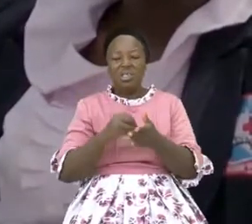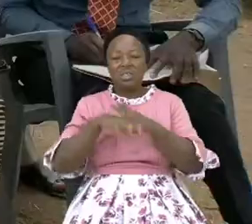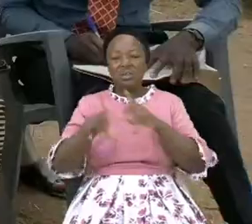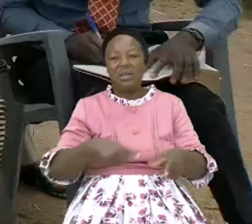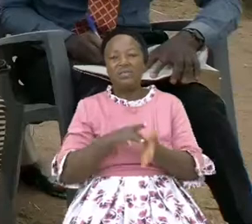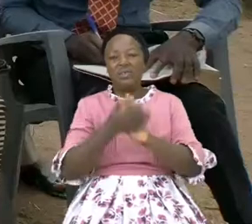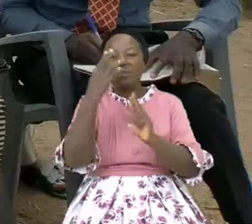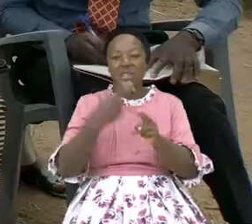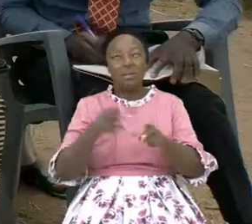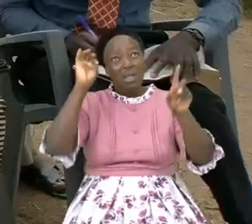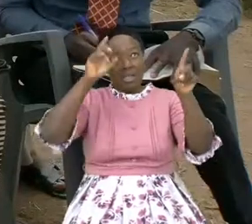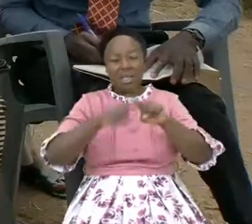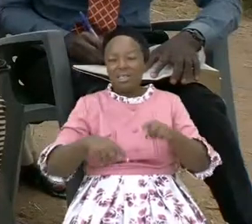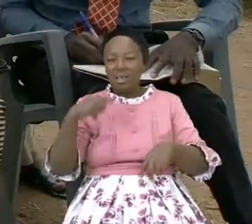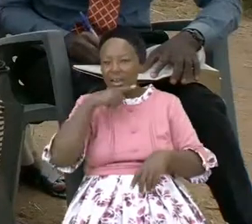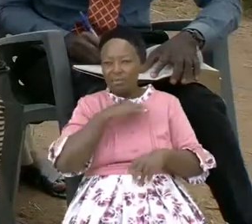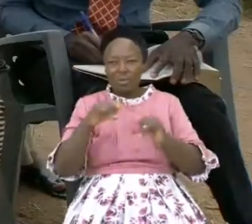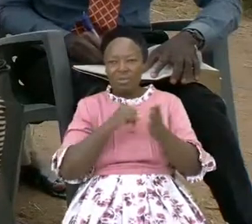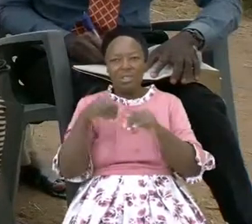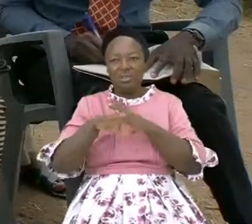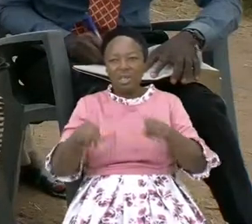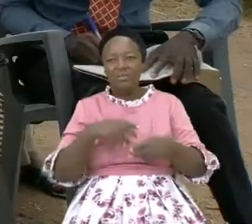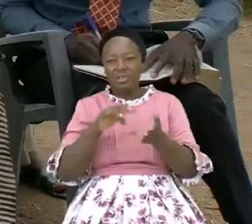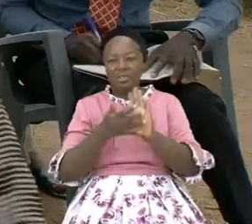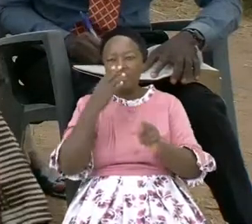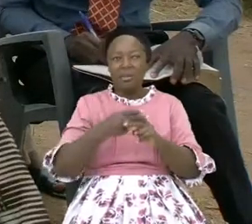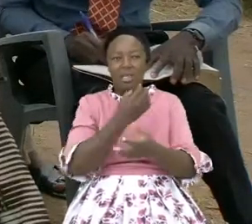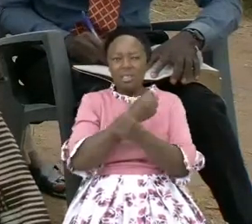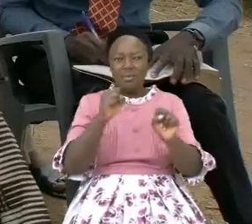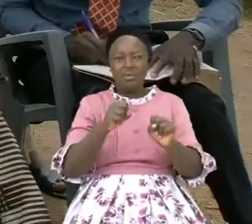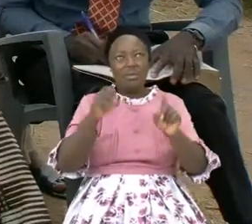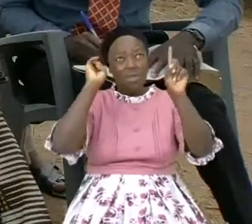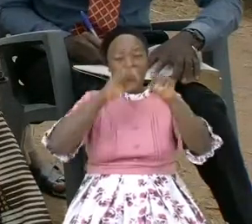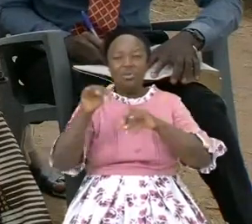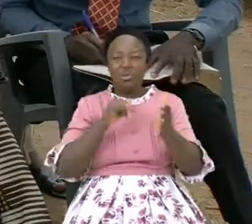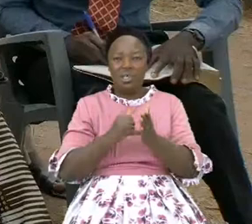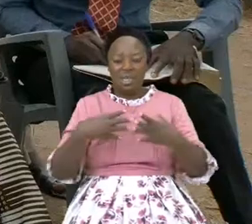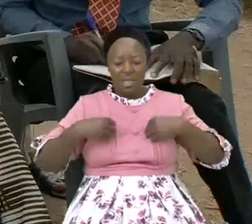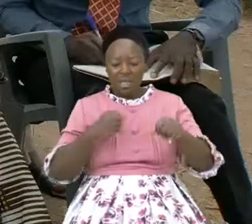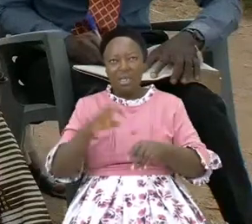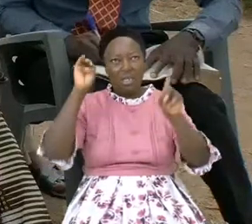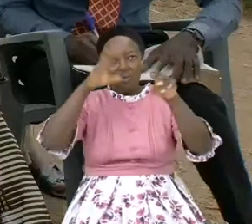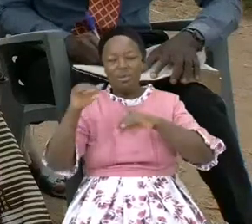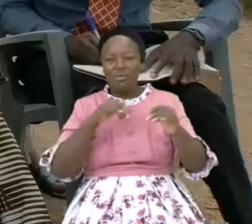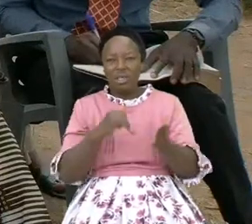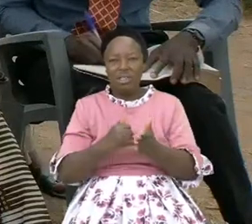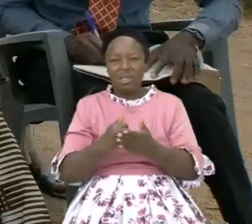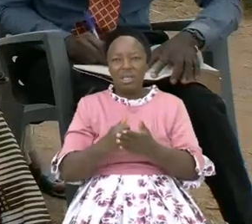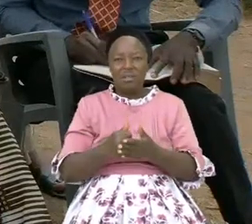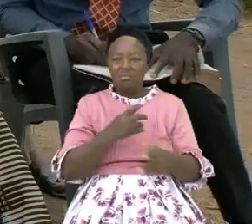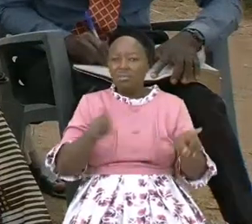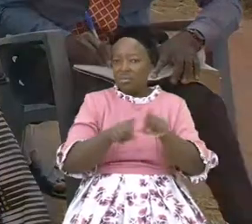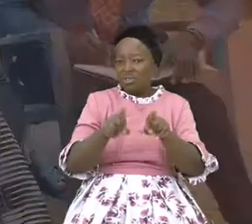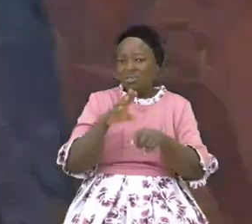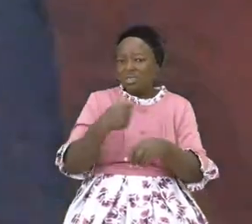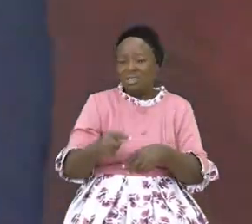it. Salvation, he will do it. Healing, he will do it. Even if the sickness has